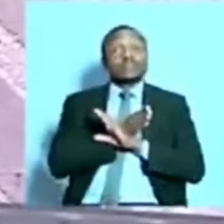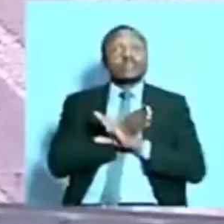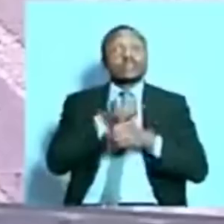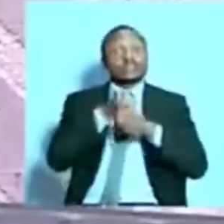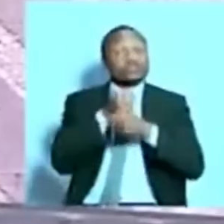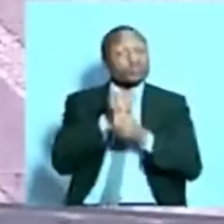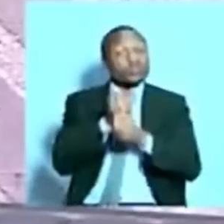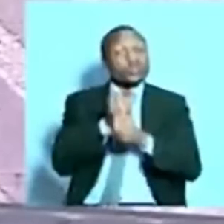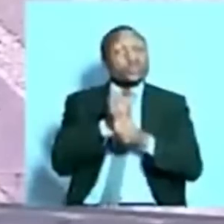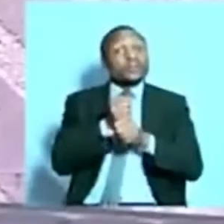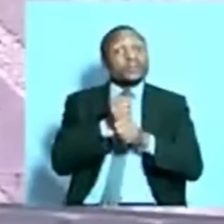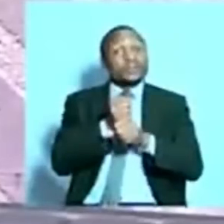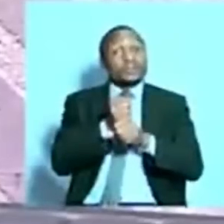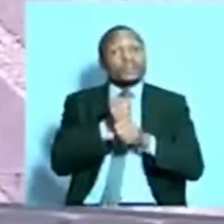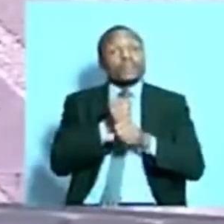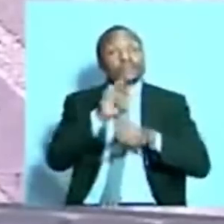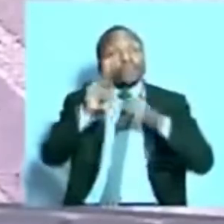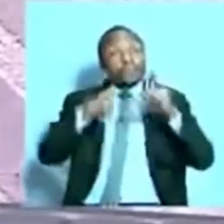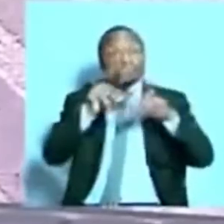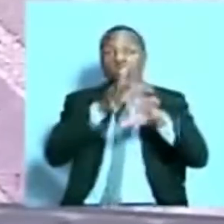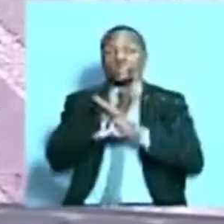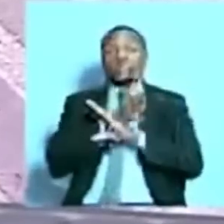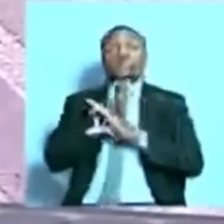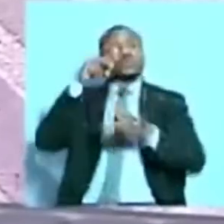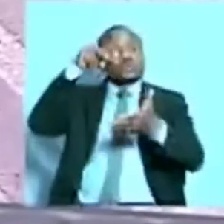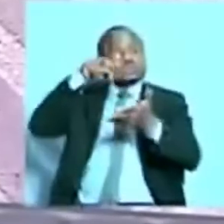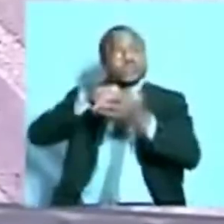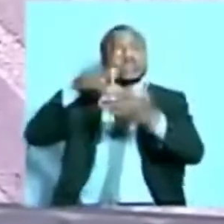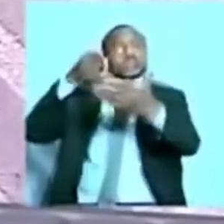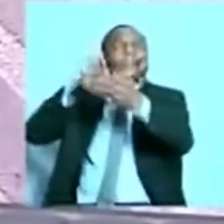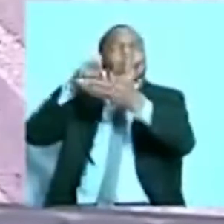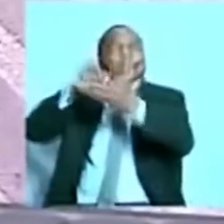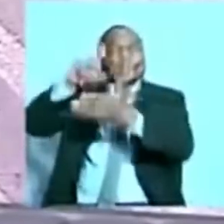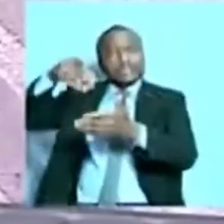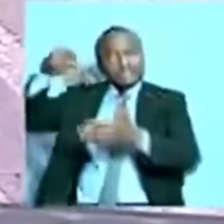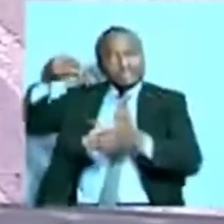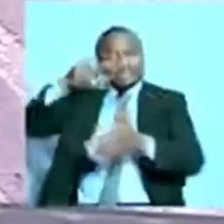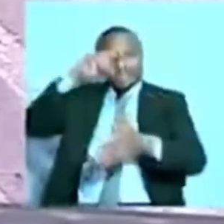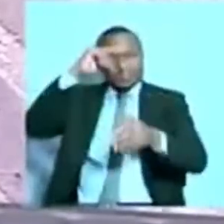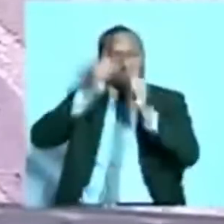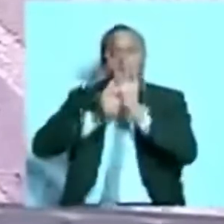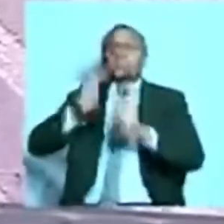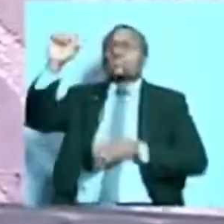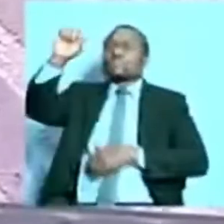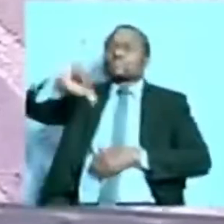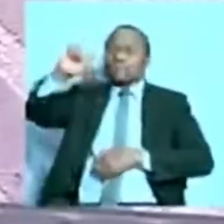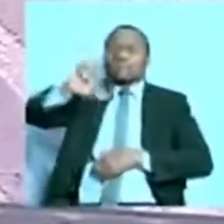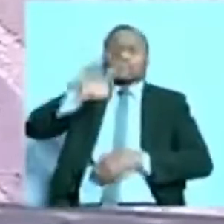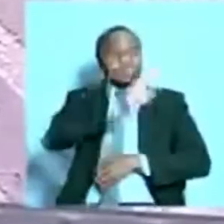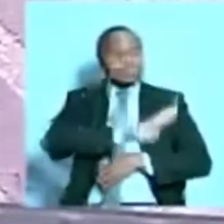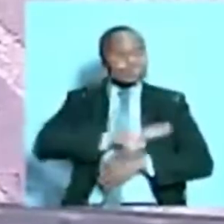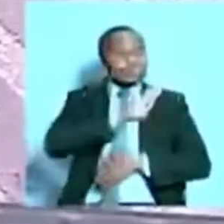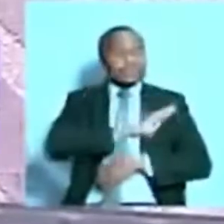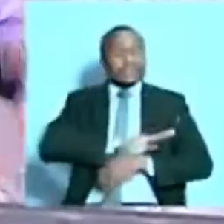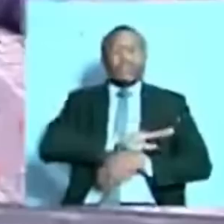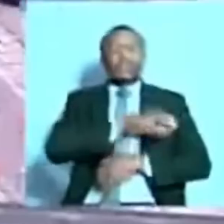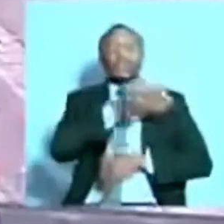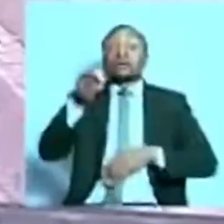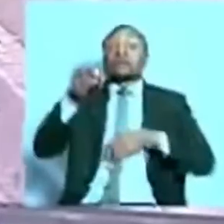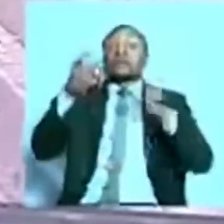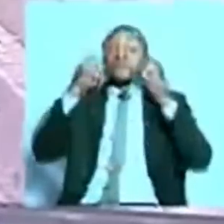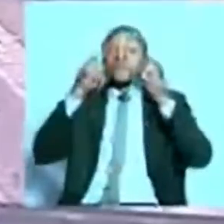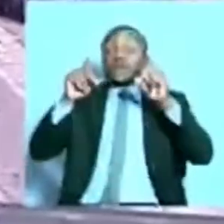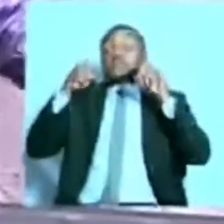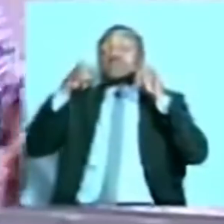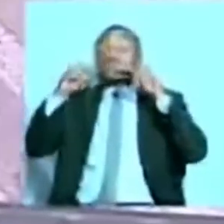rise against PF because of their perceived bad behavior, and leaves all those public pronouncements that have been